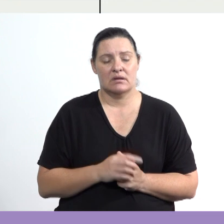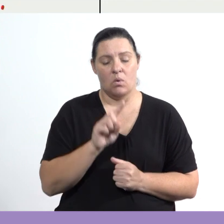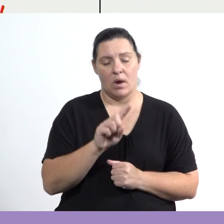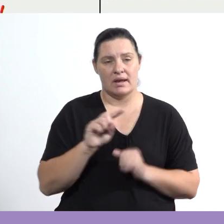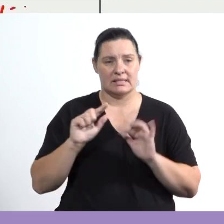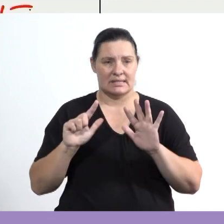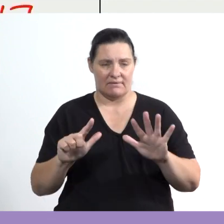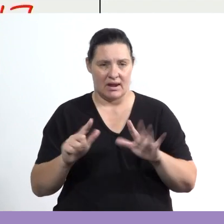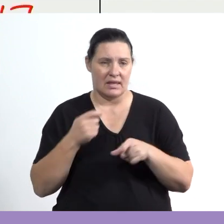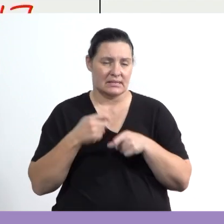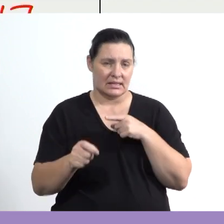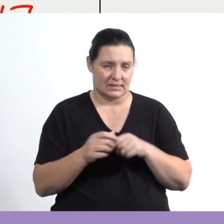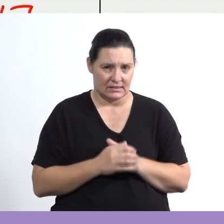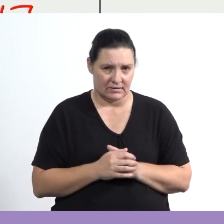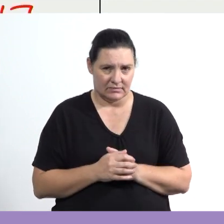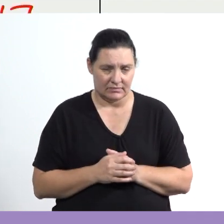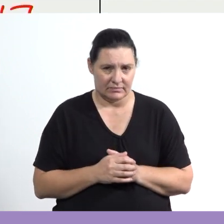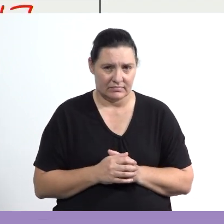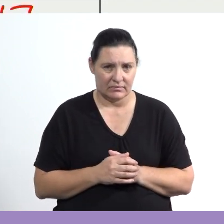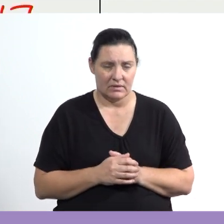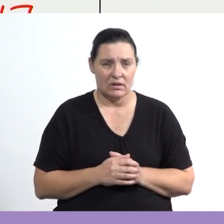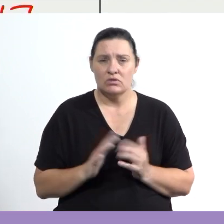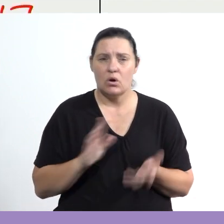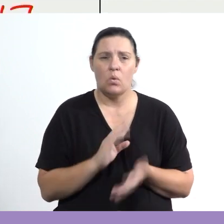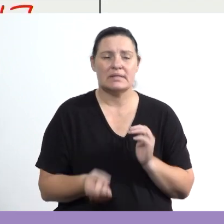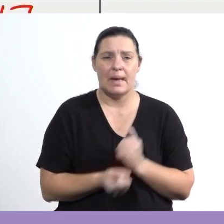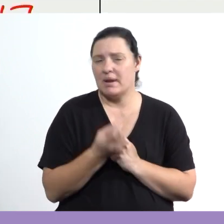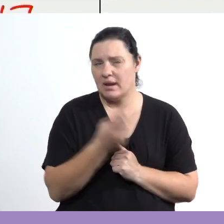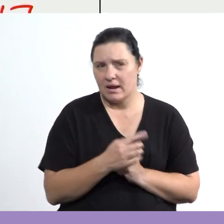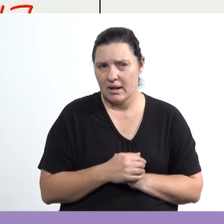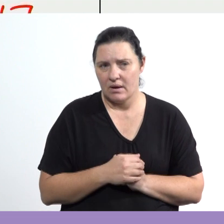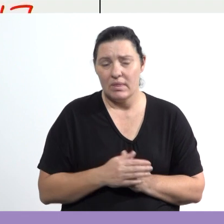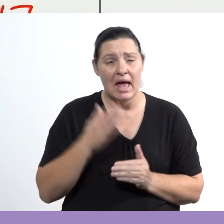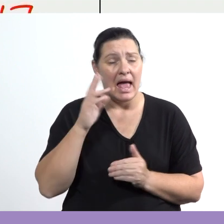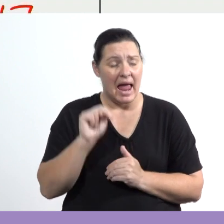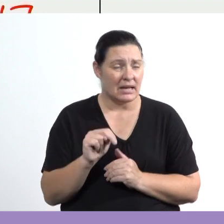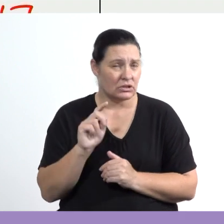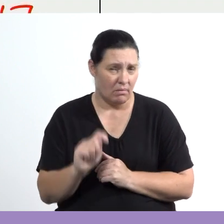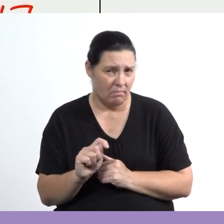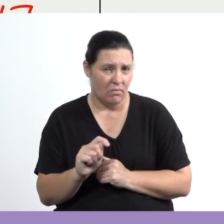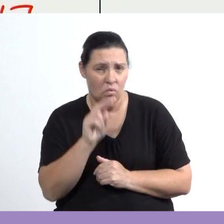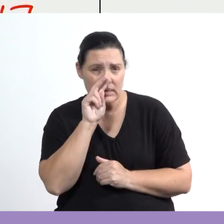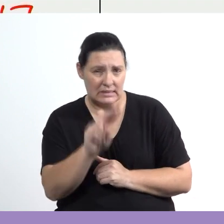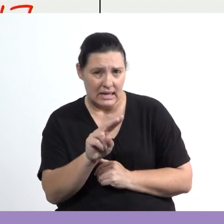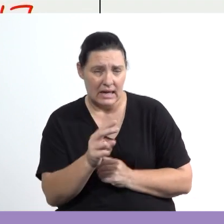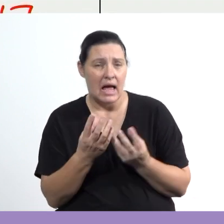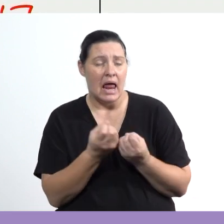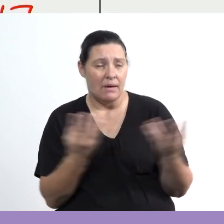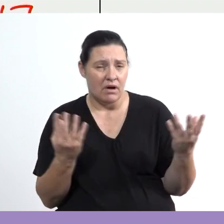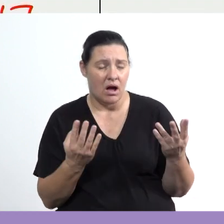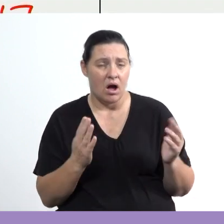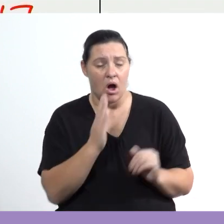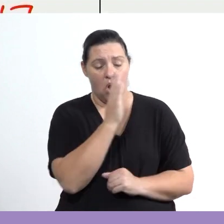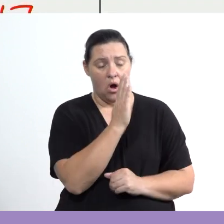us 17 sticks that make up the 4th pattern. So what is happening here? With the nth term, we can see that the number